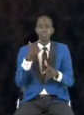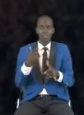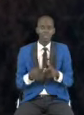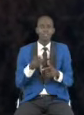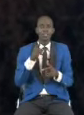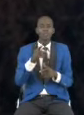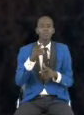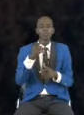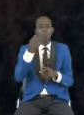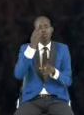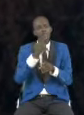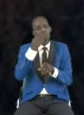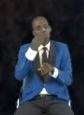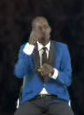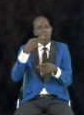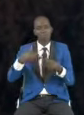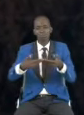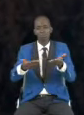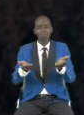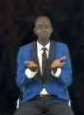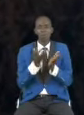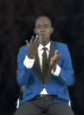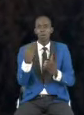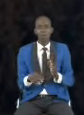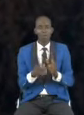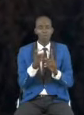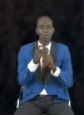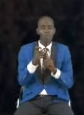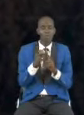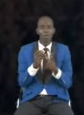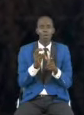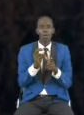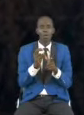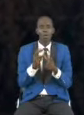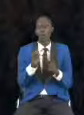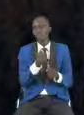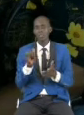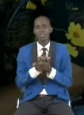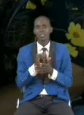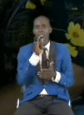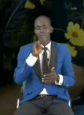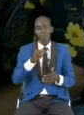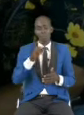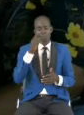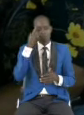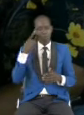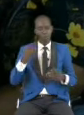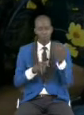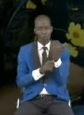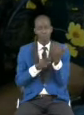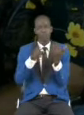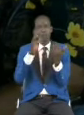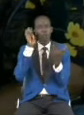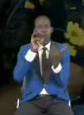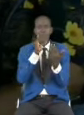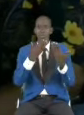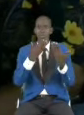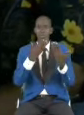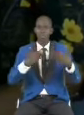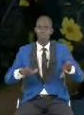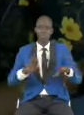or because of the requirement or need of the flesh, you will not sell your birthright. This God will be